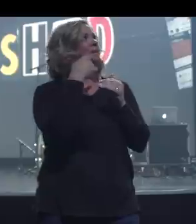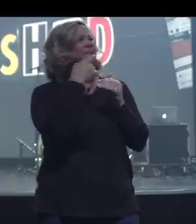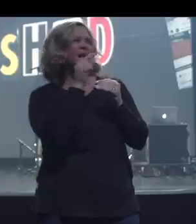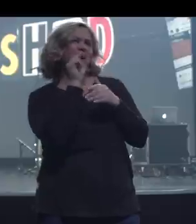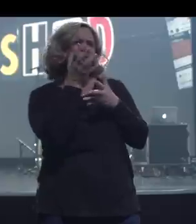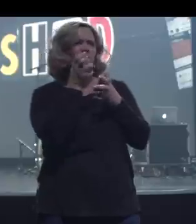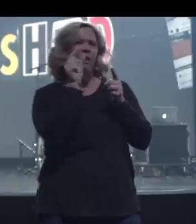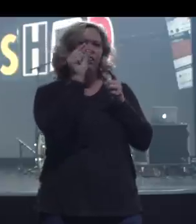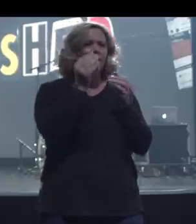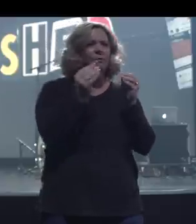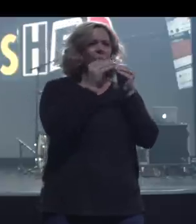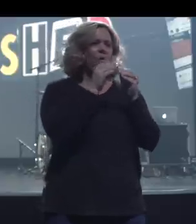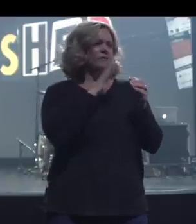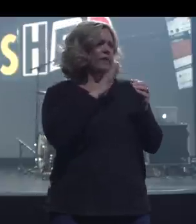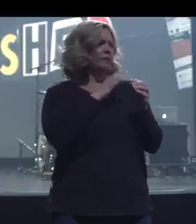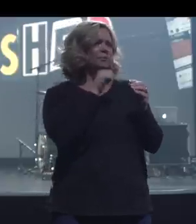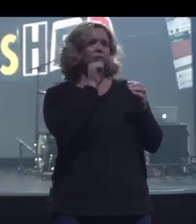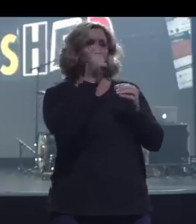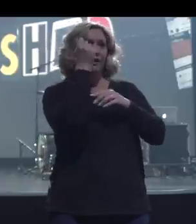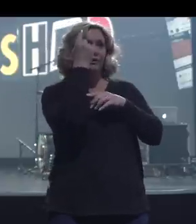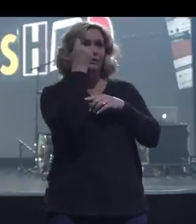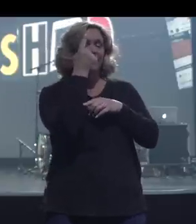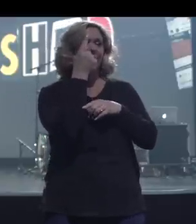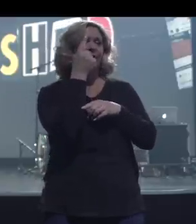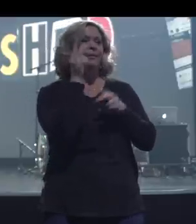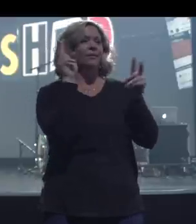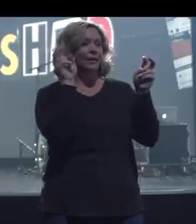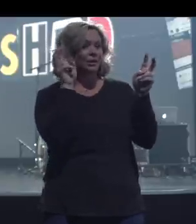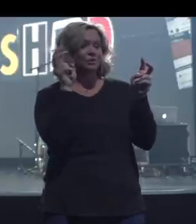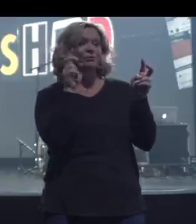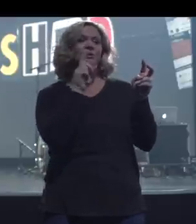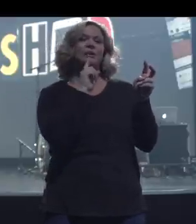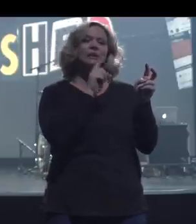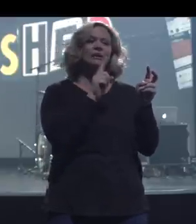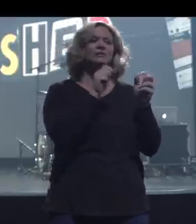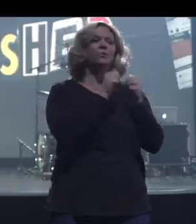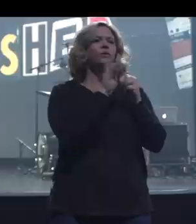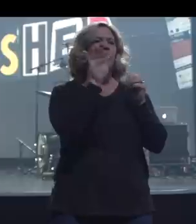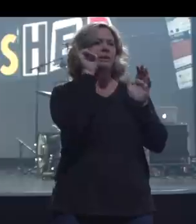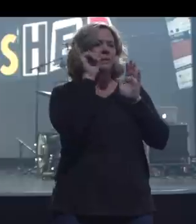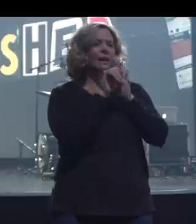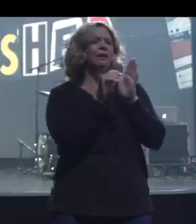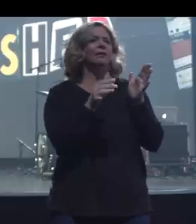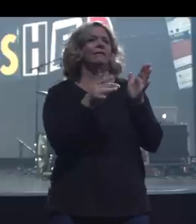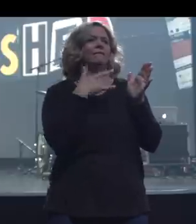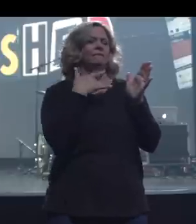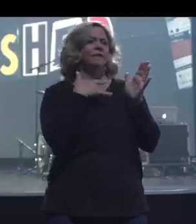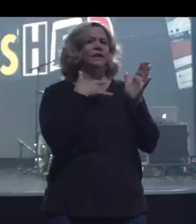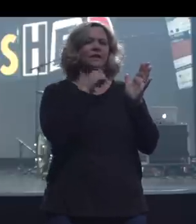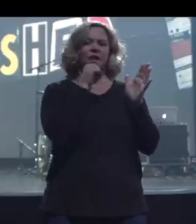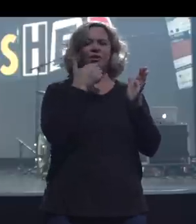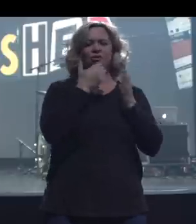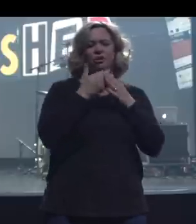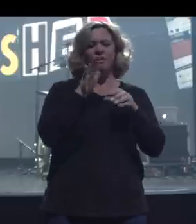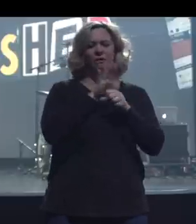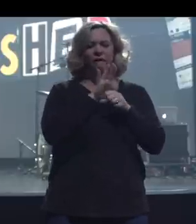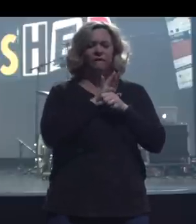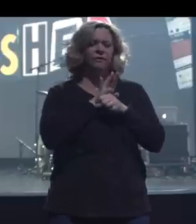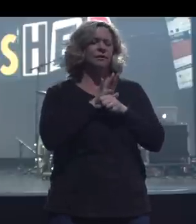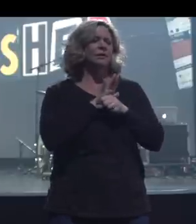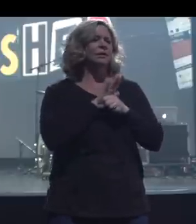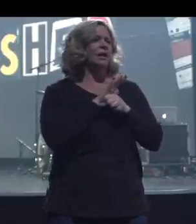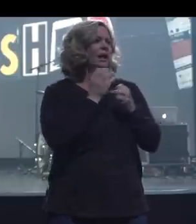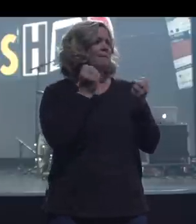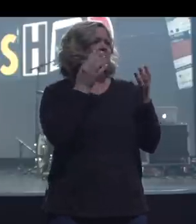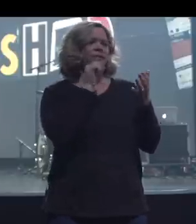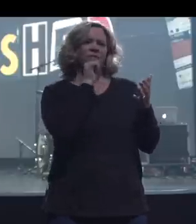little more. You don't even realize that the issue is actually an issue with your identity. And the reason this is so dangerous is that many of us are